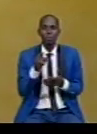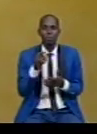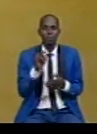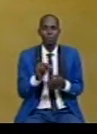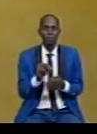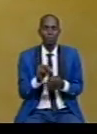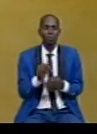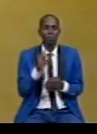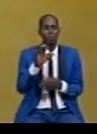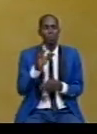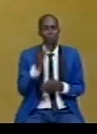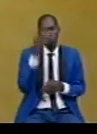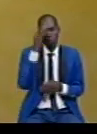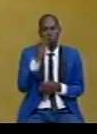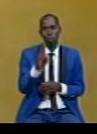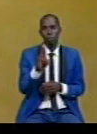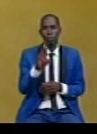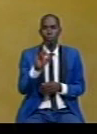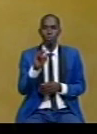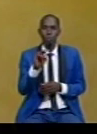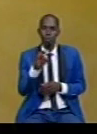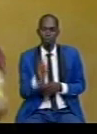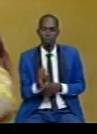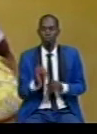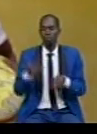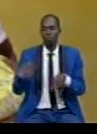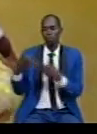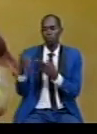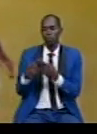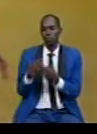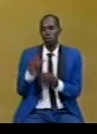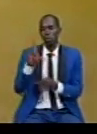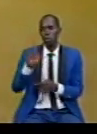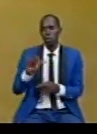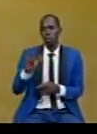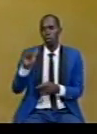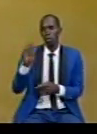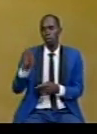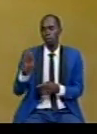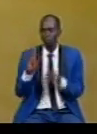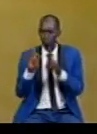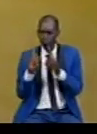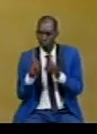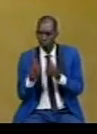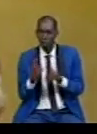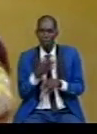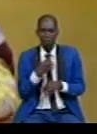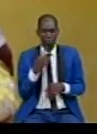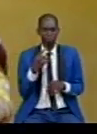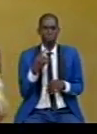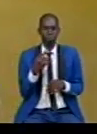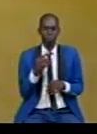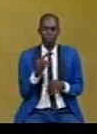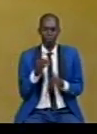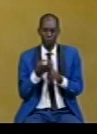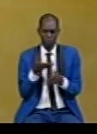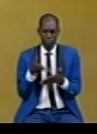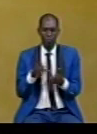gave her my urine. She now go and tested it and came and told me that I am pregnant. I said, what?